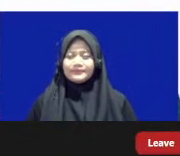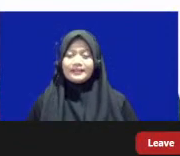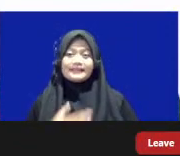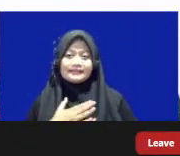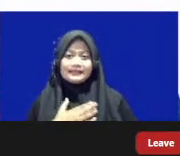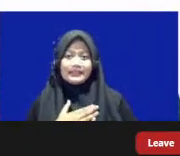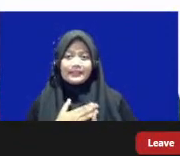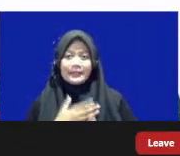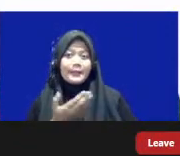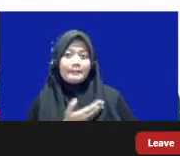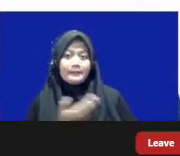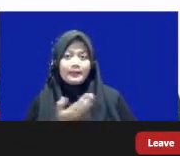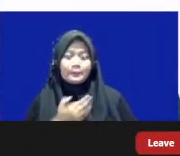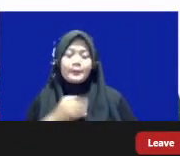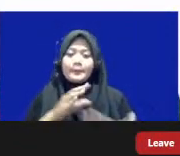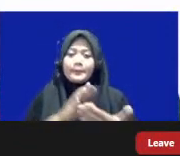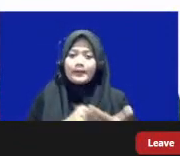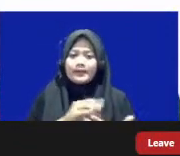is actually